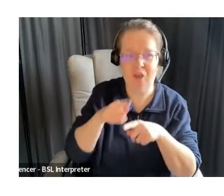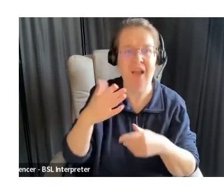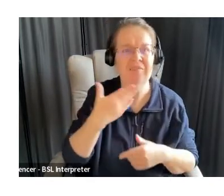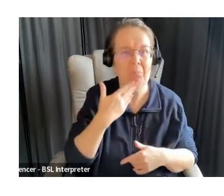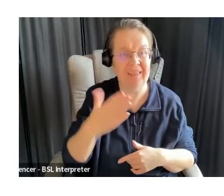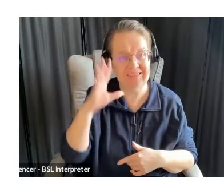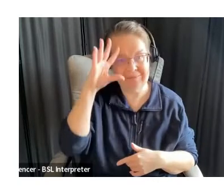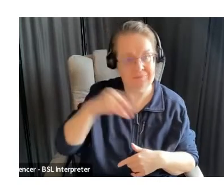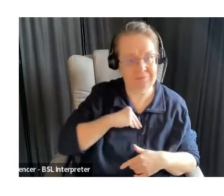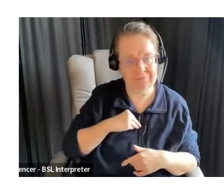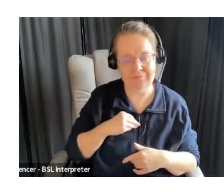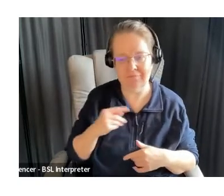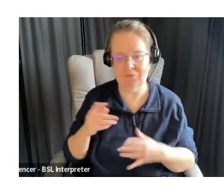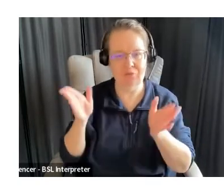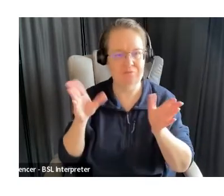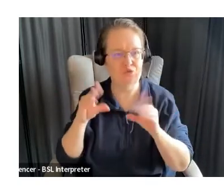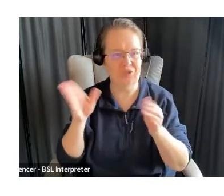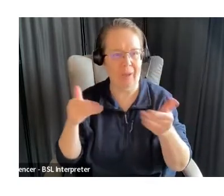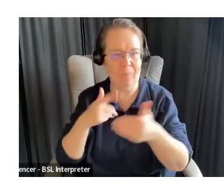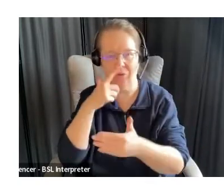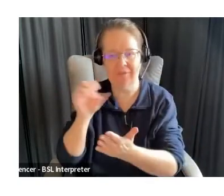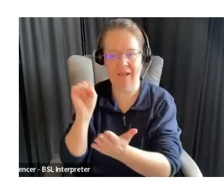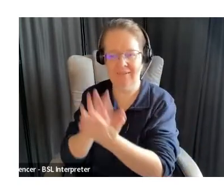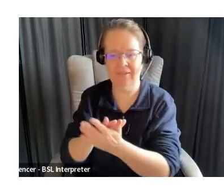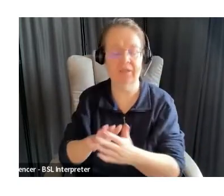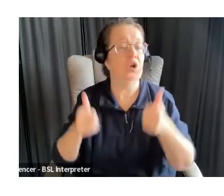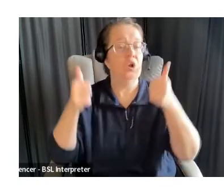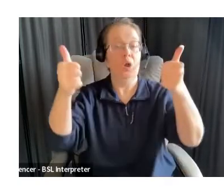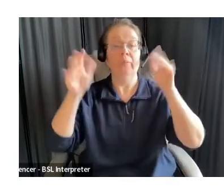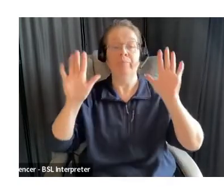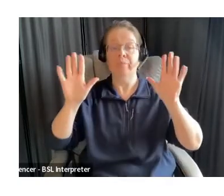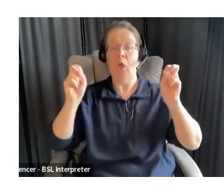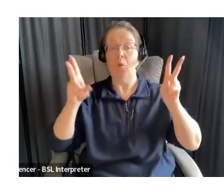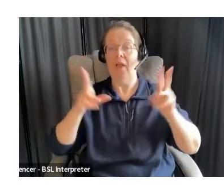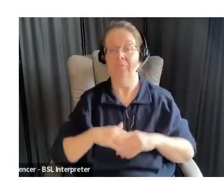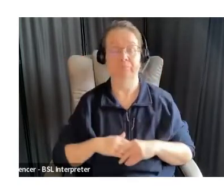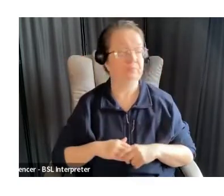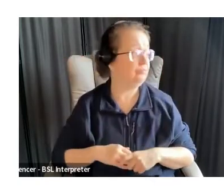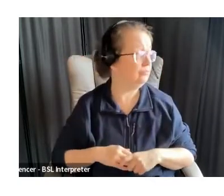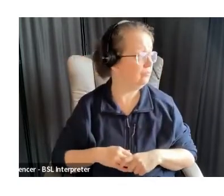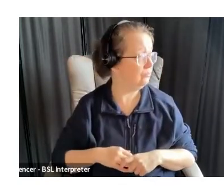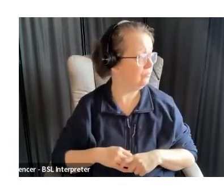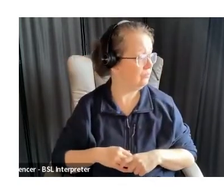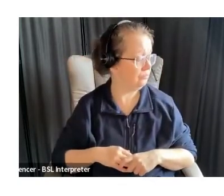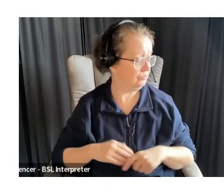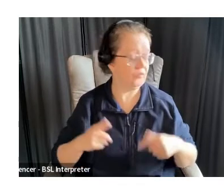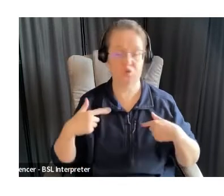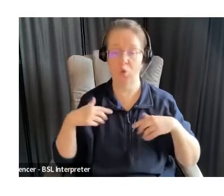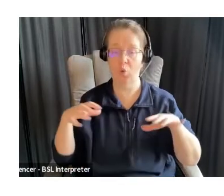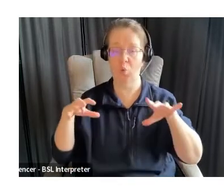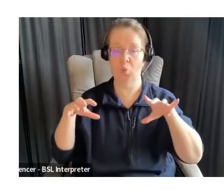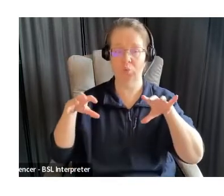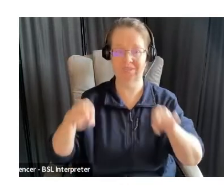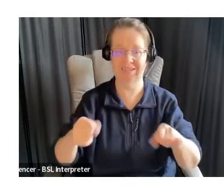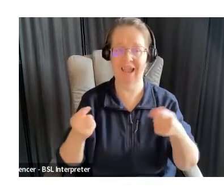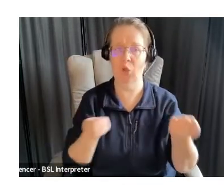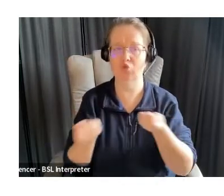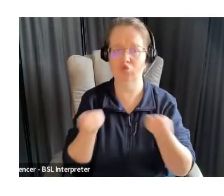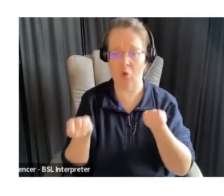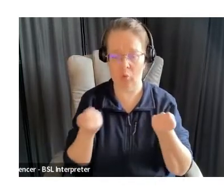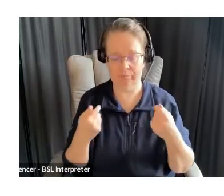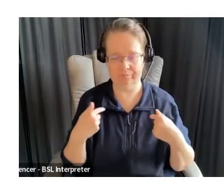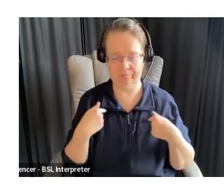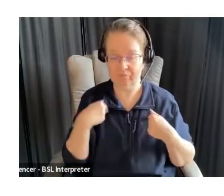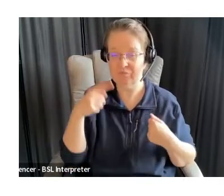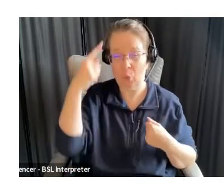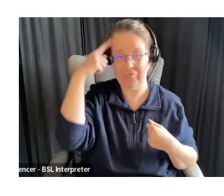share it in the chat box with us. Okay, so taking control, we have more control than what we